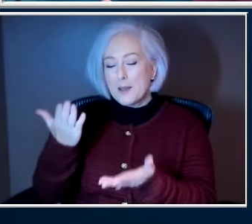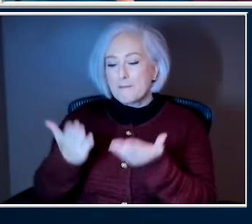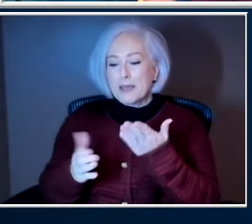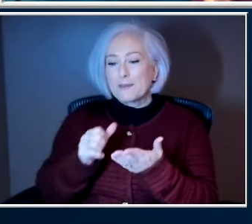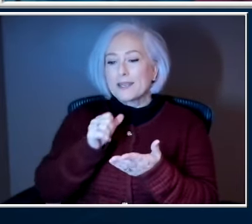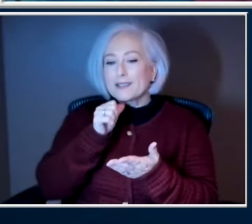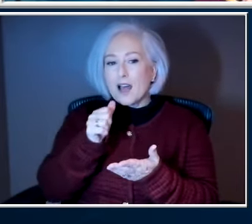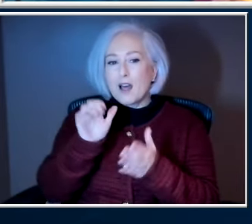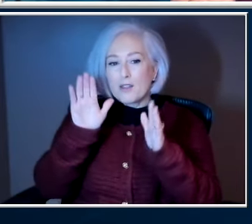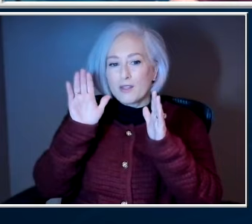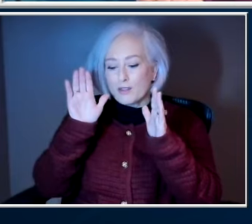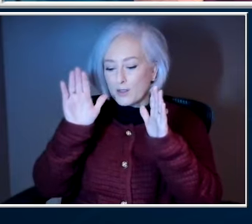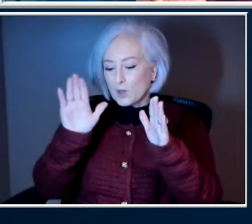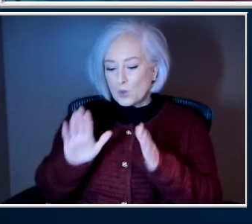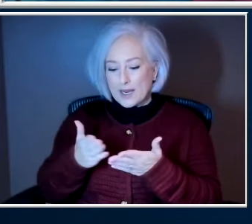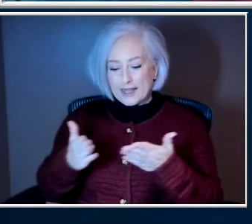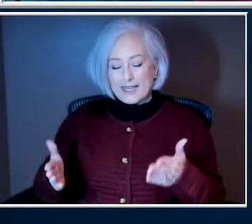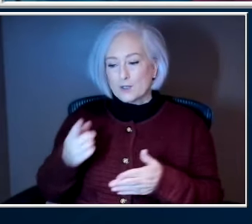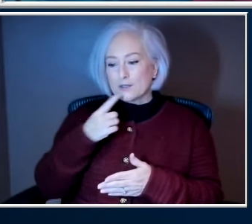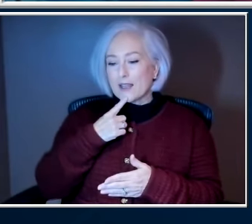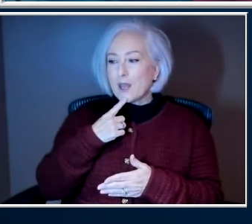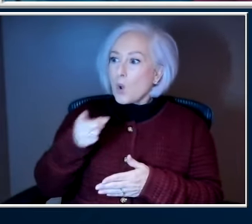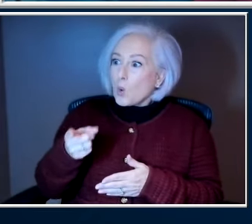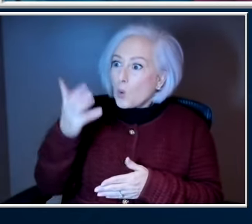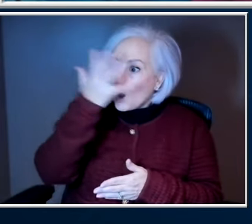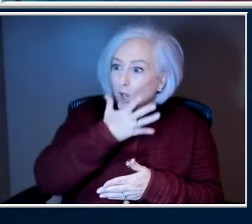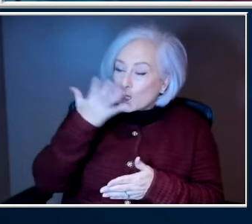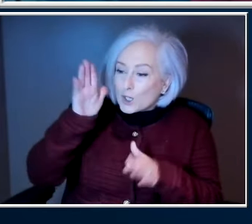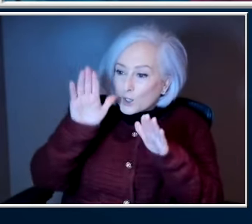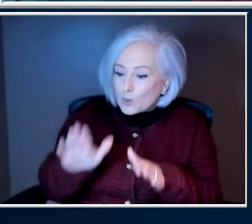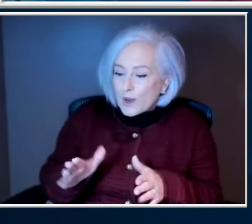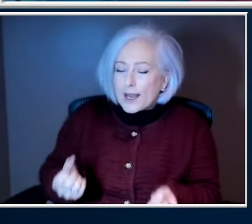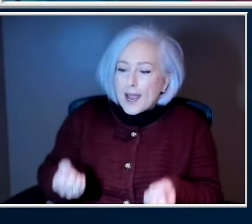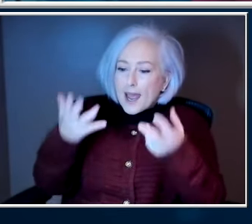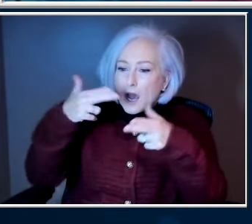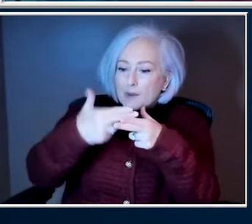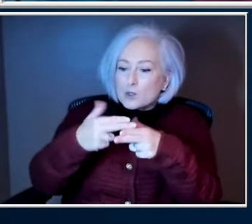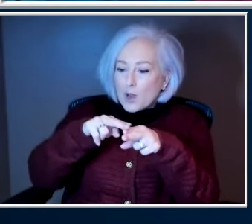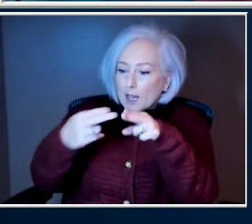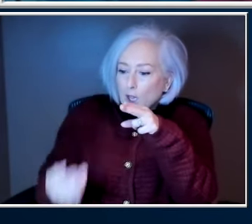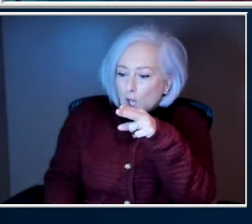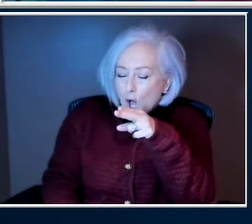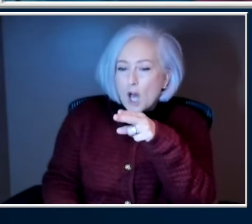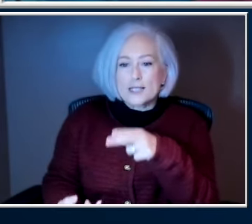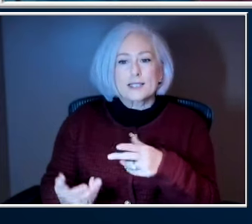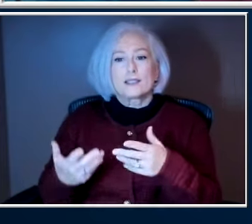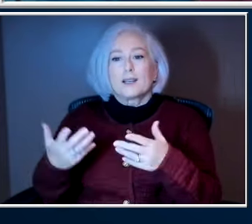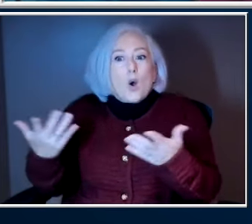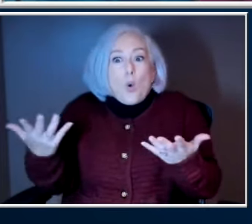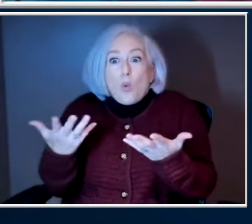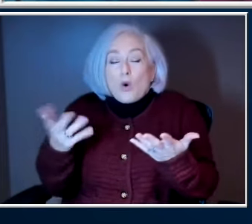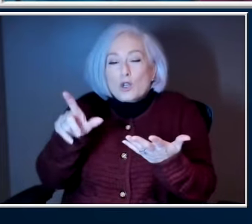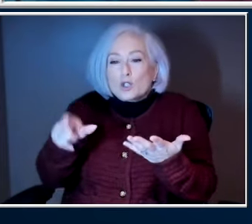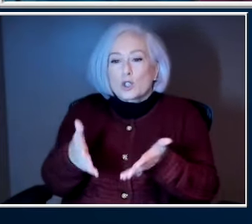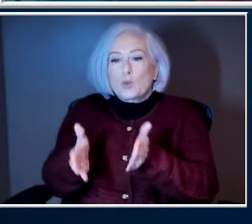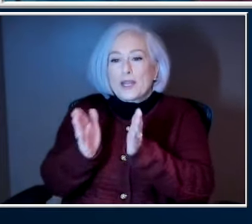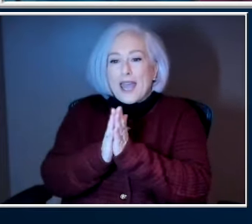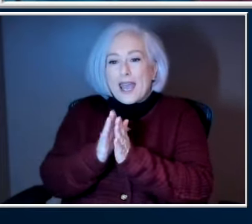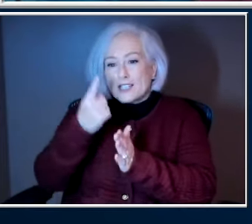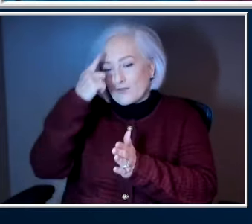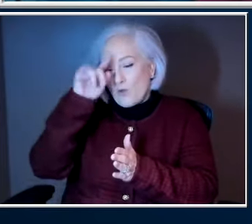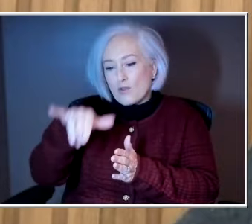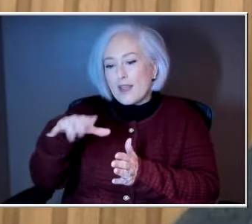look great. Oh, how much weight have you lost? What are we supposed to ask and what are we supposed to say to someone who has gone through this big change?